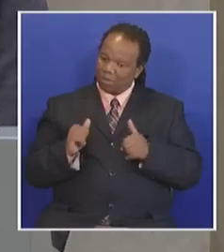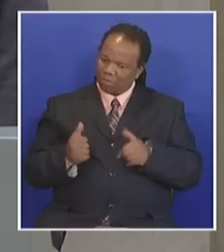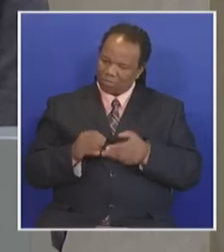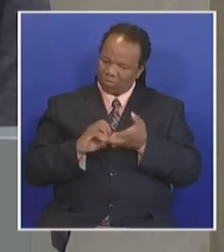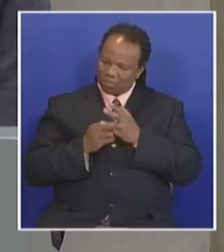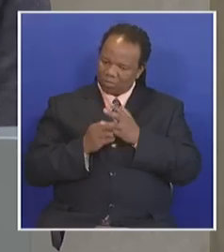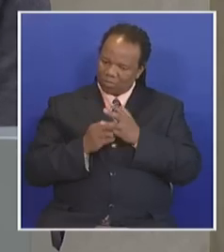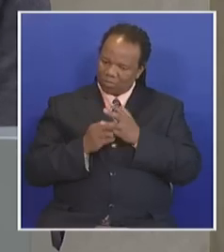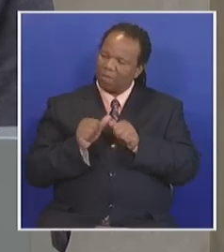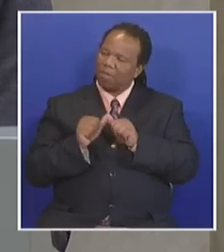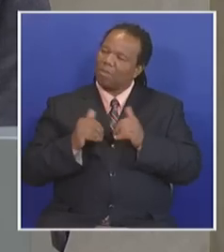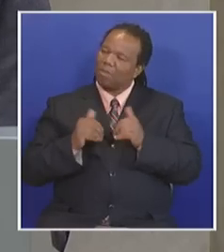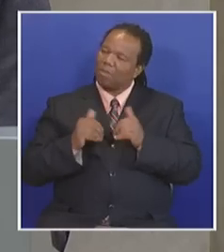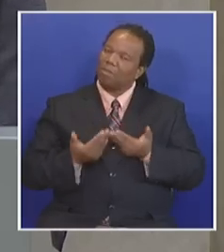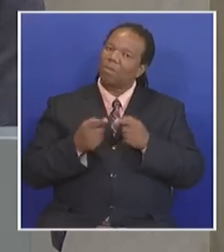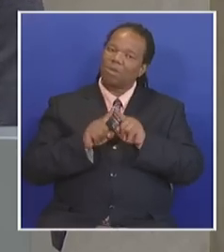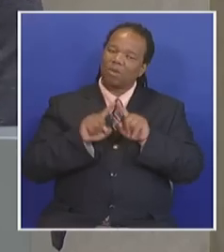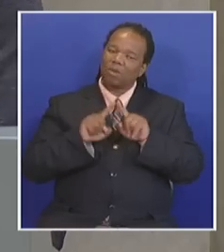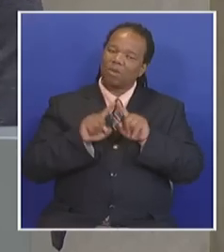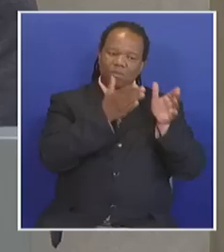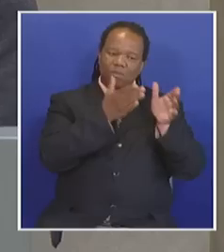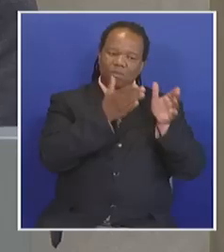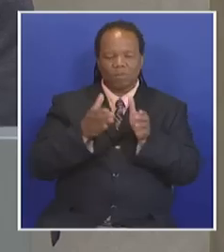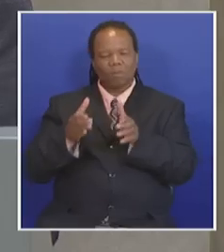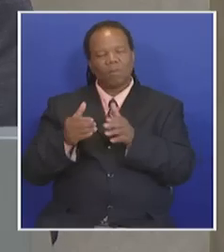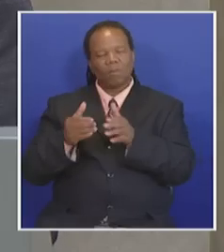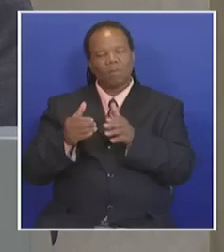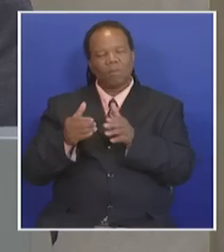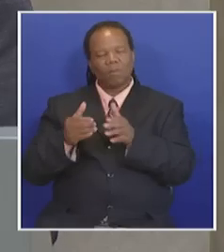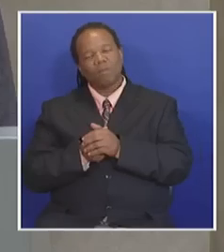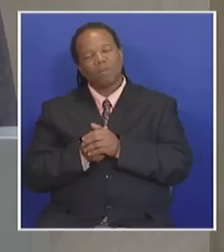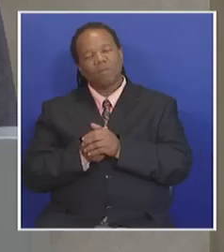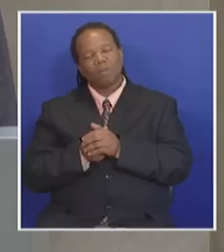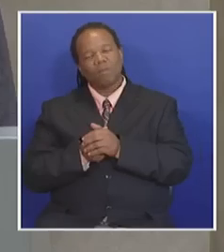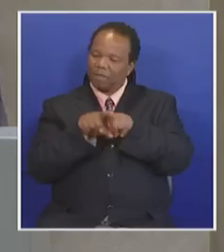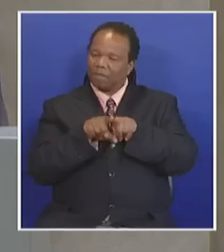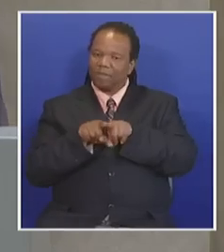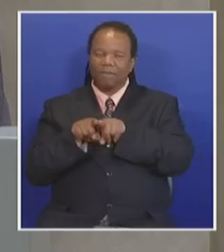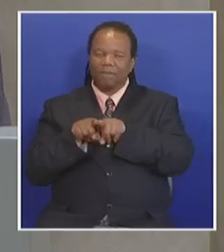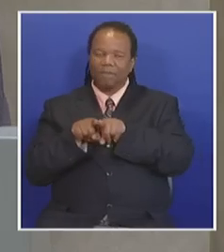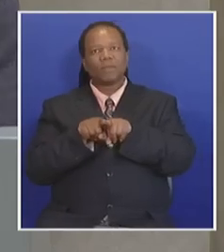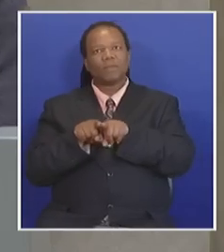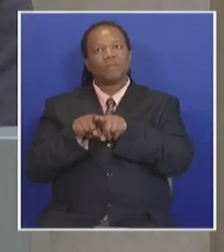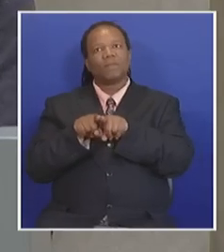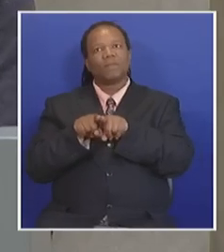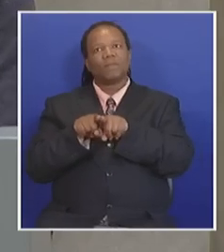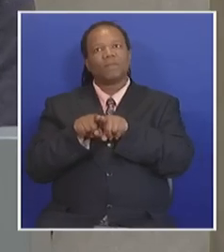implementing across all sectors in societal life. In a similar way, we also did effectively